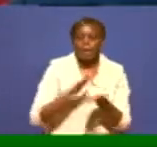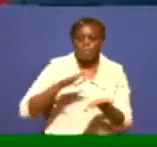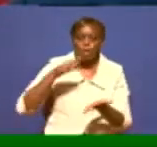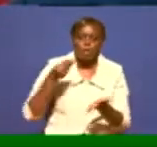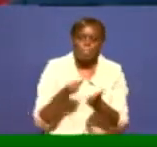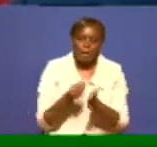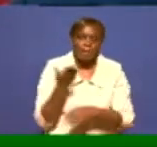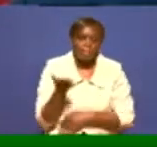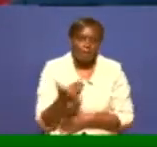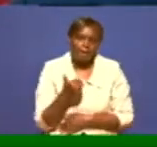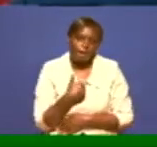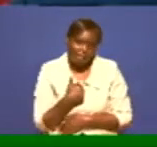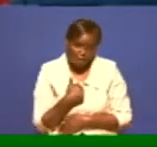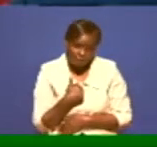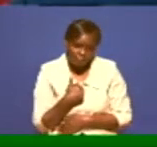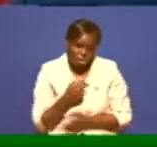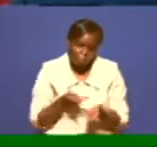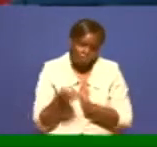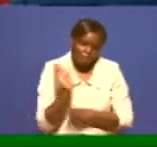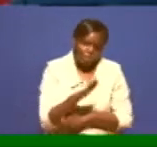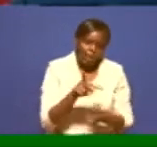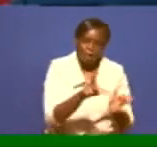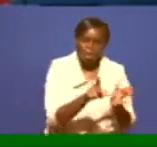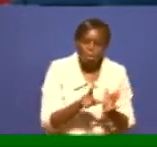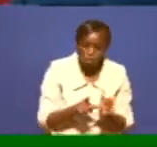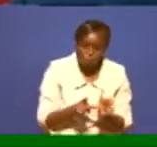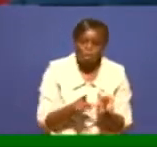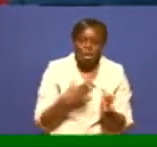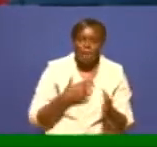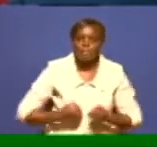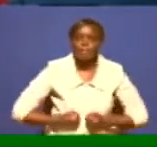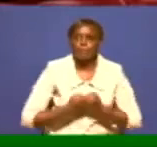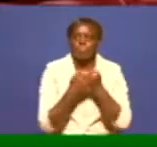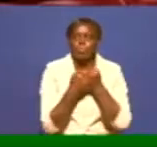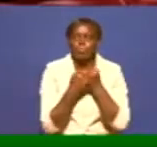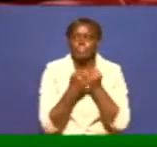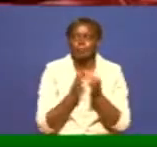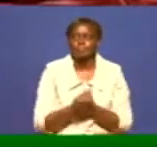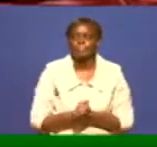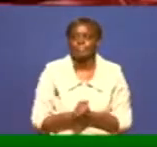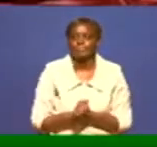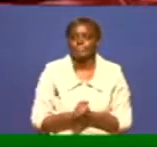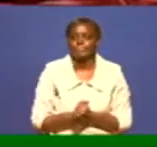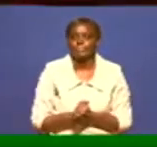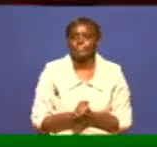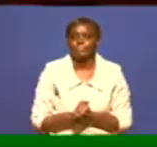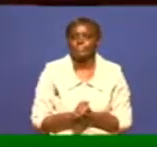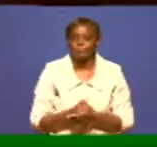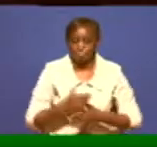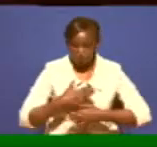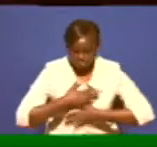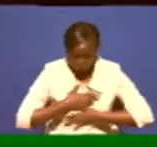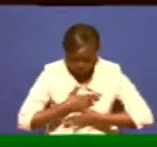available for repaying taxes. Honorable Speaker, I support. Honorable Mboni Mwalika.